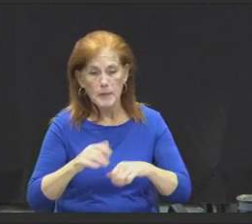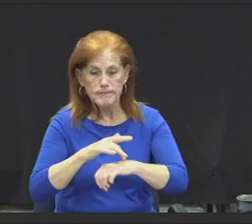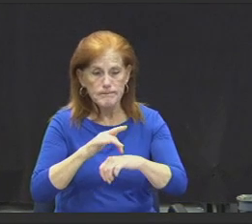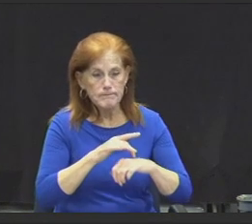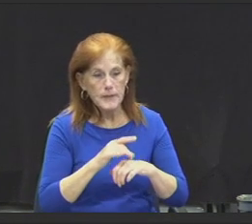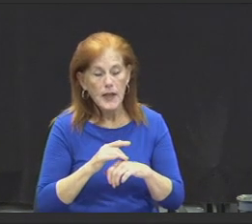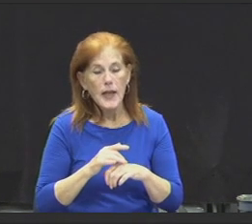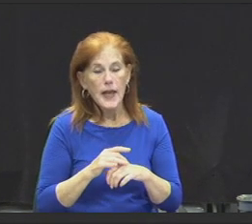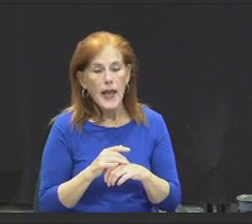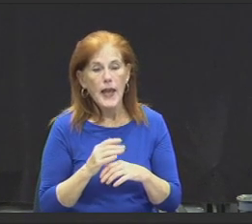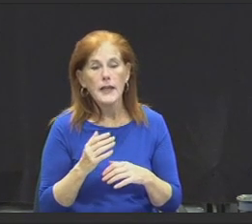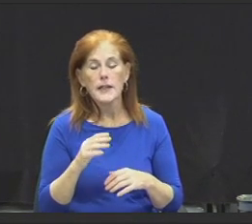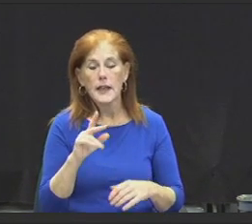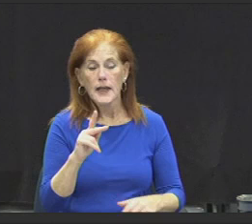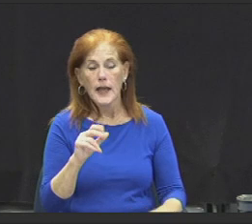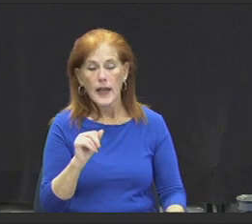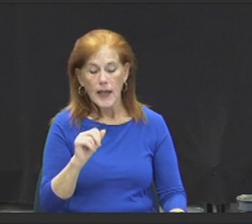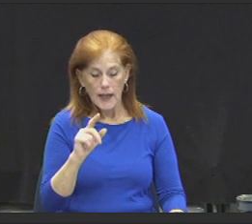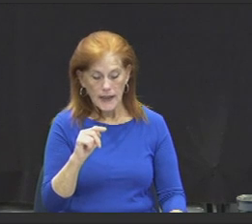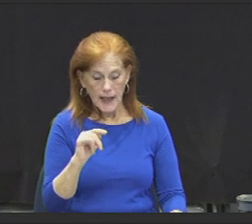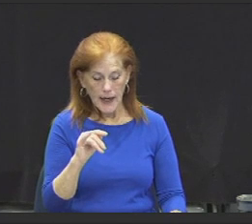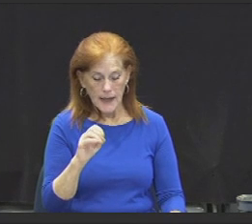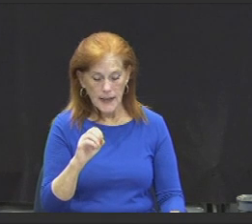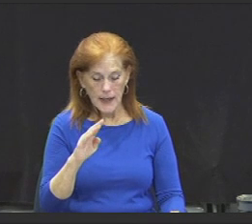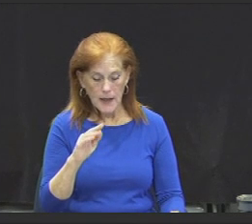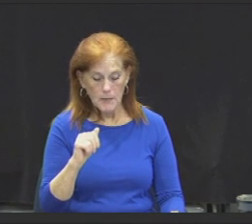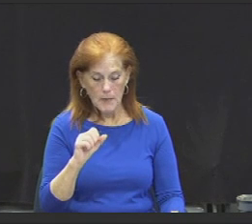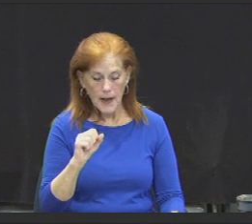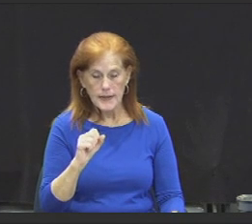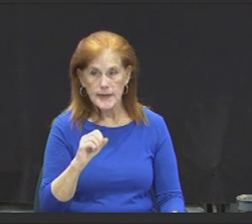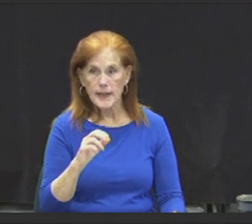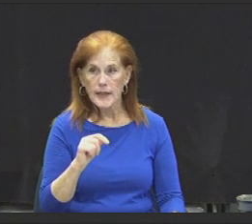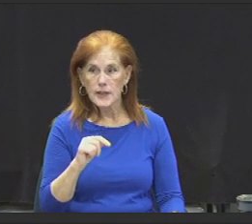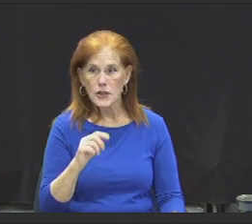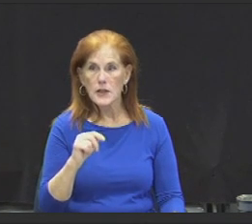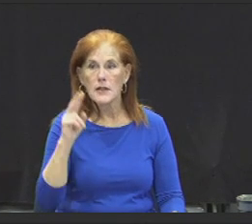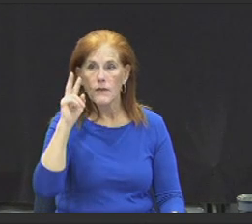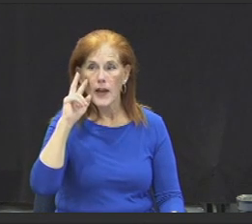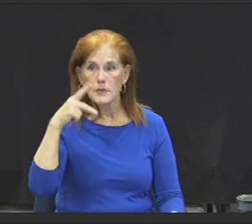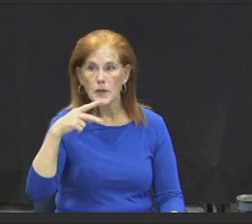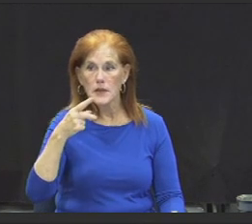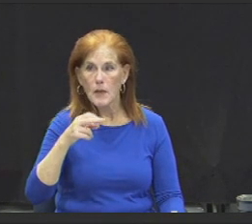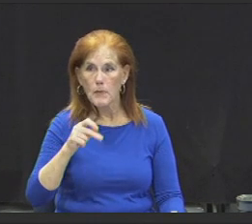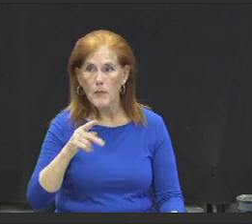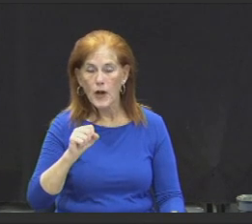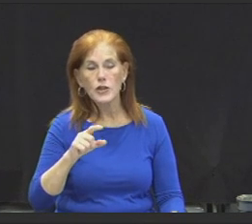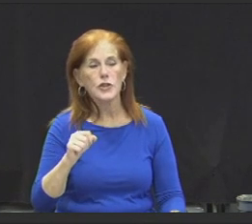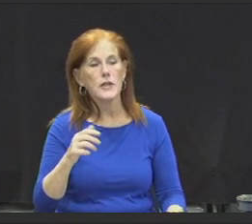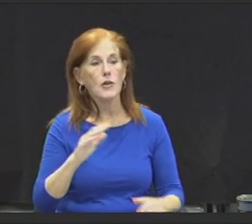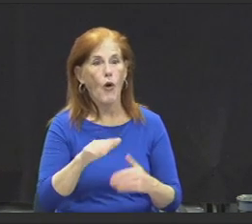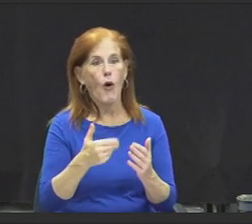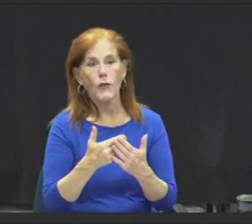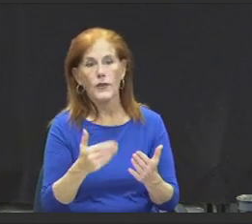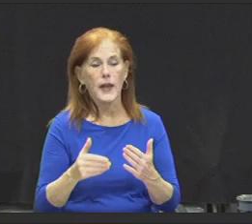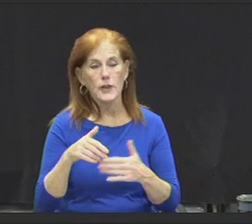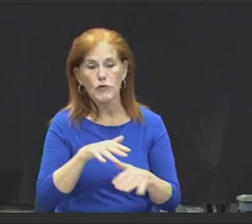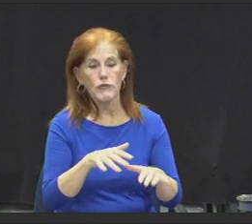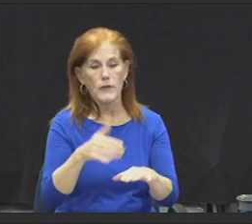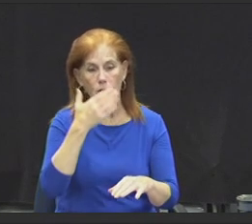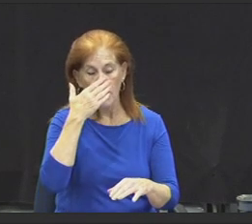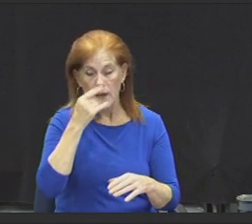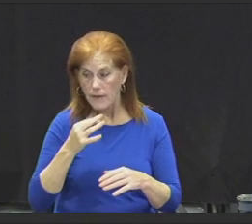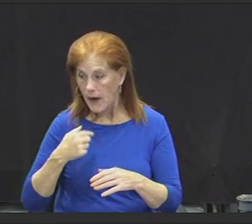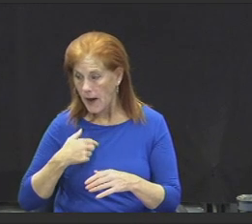come. Katie Bassett, who's also with us today, she's our Vice President of Parks, and she is all things riverfront. I usually, when I get